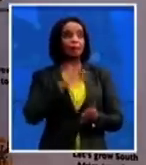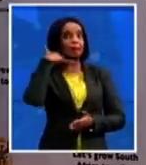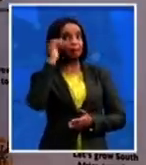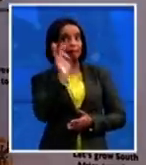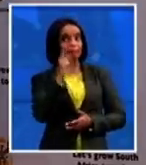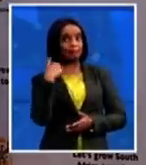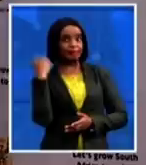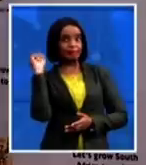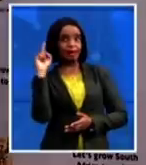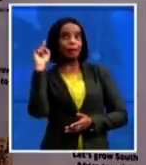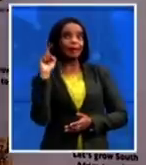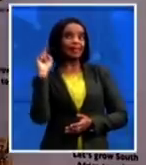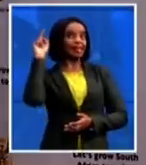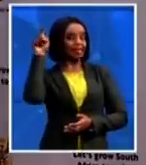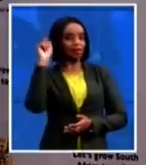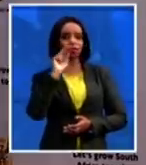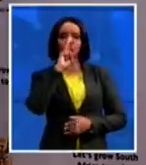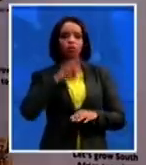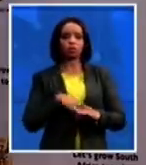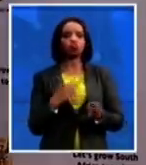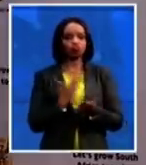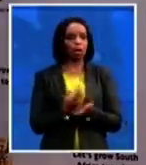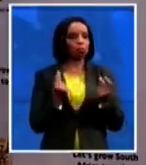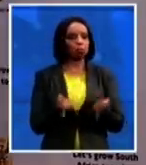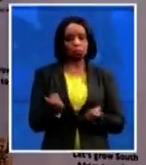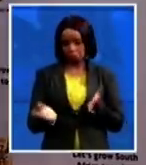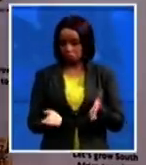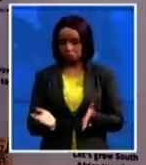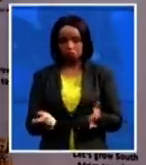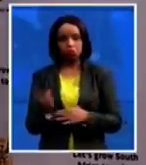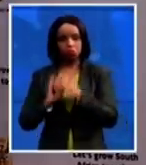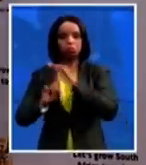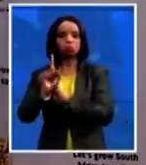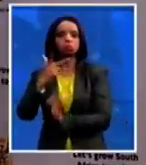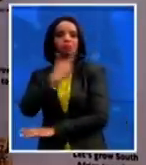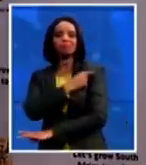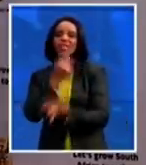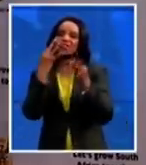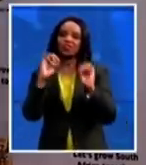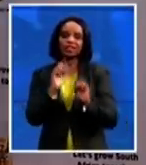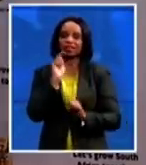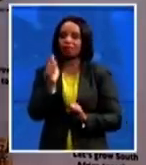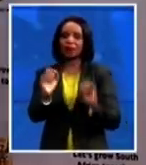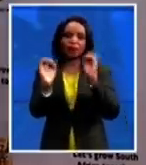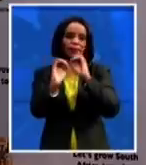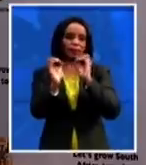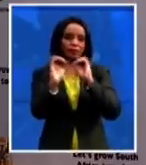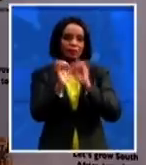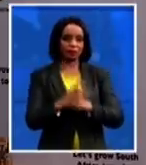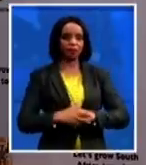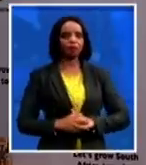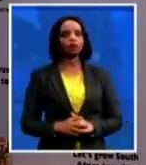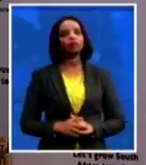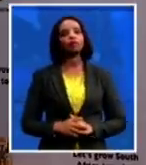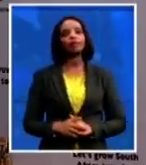free. The health benefits of being vaccinated include a much lower risk of hospitalization after